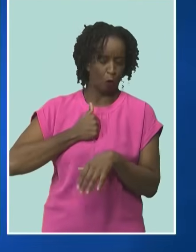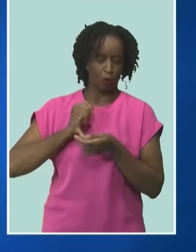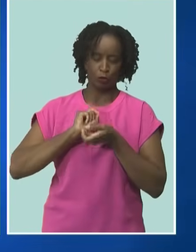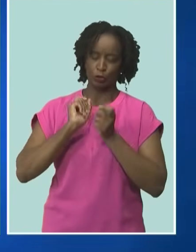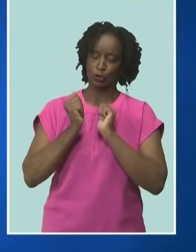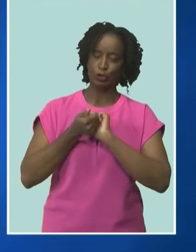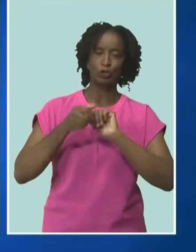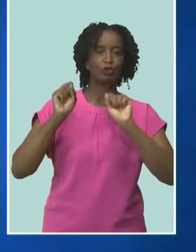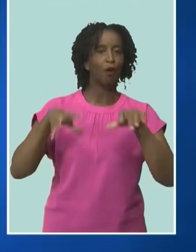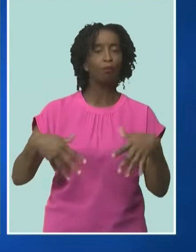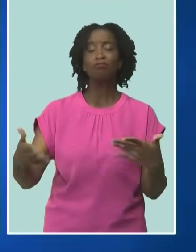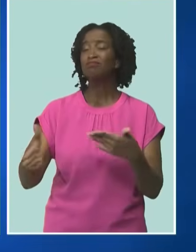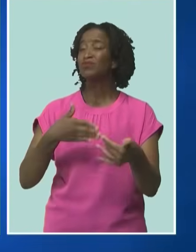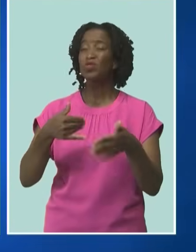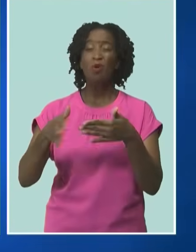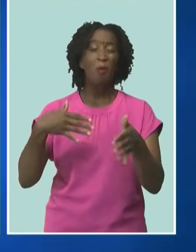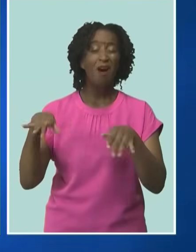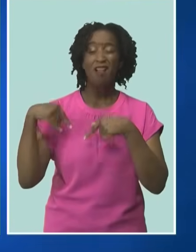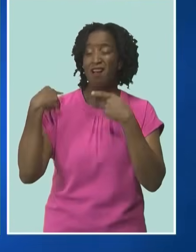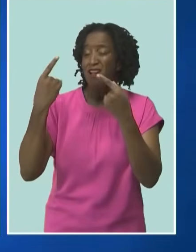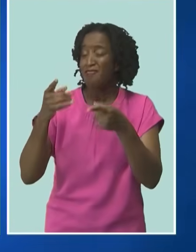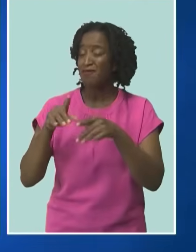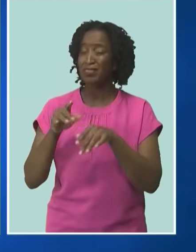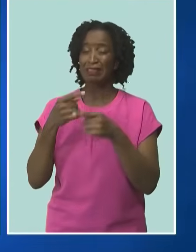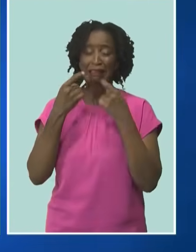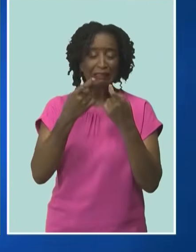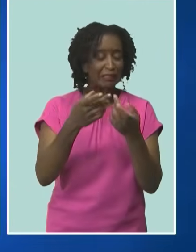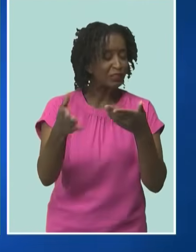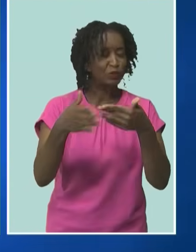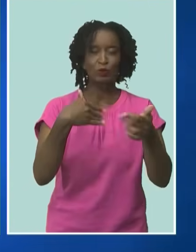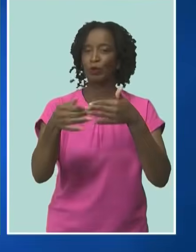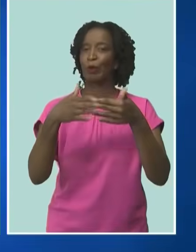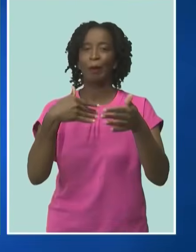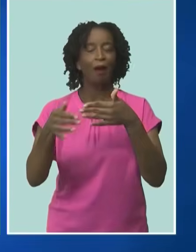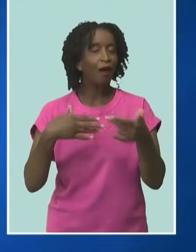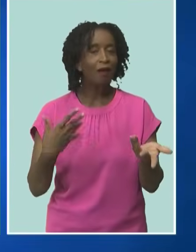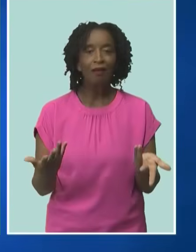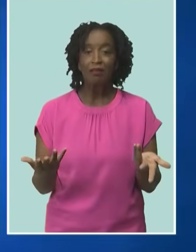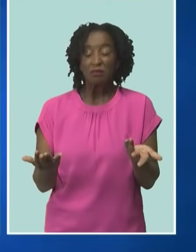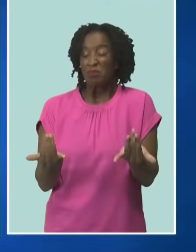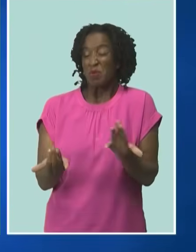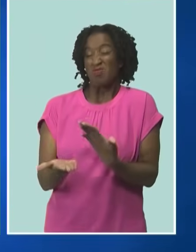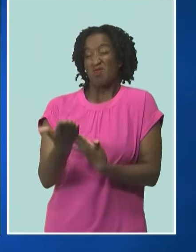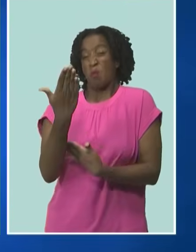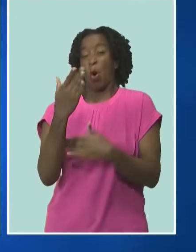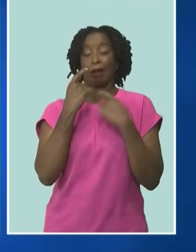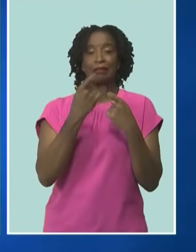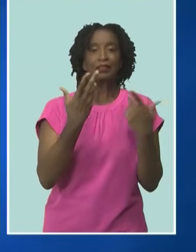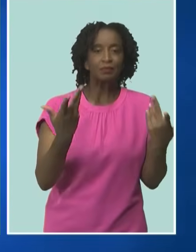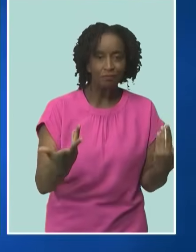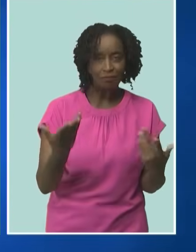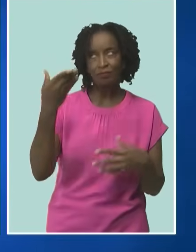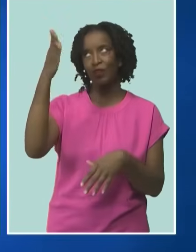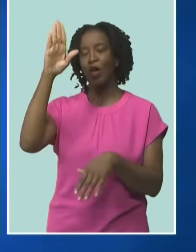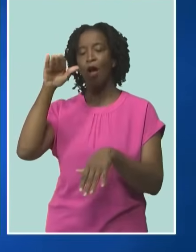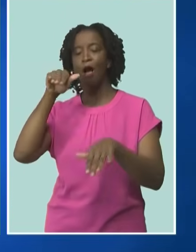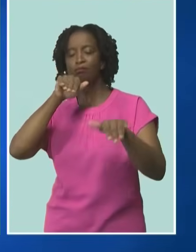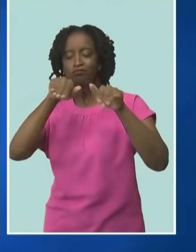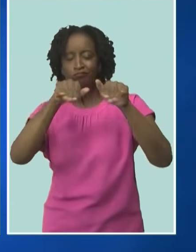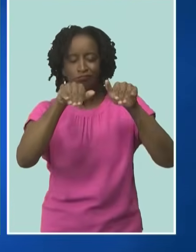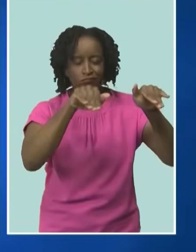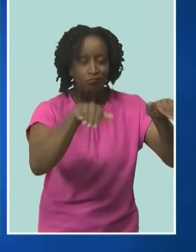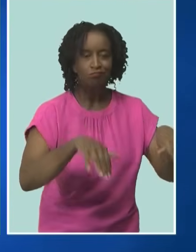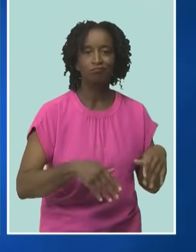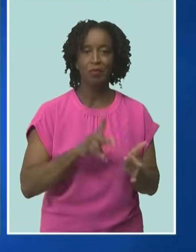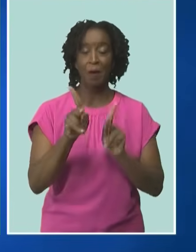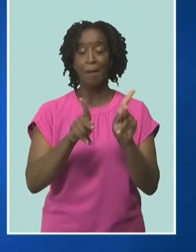this morning, even up to last night, God is calling Barbadians, not Christians. Are you hearing me?